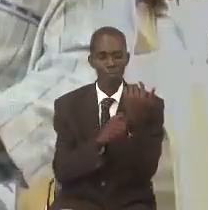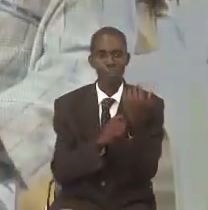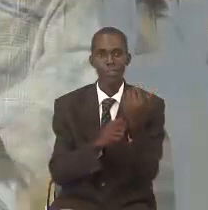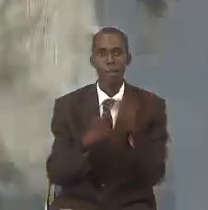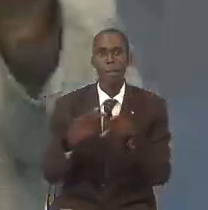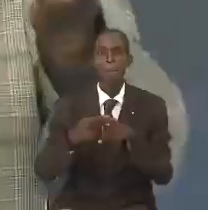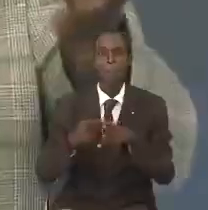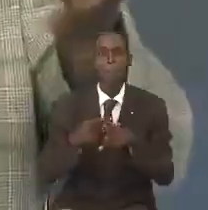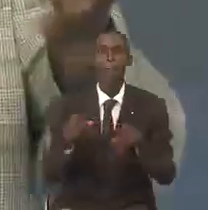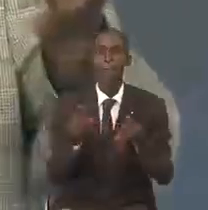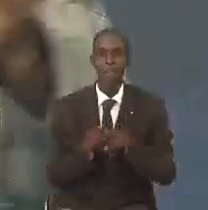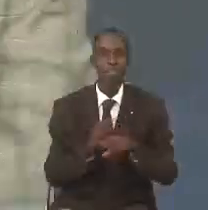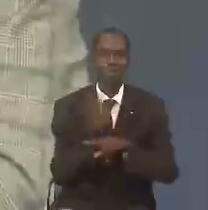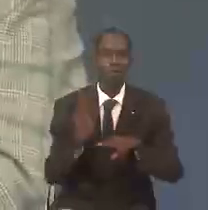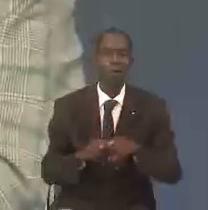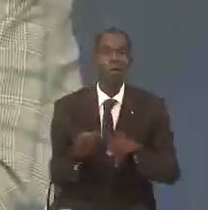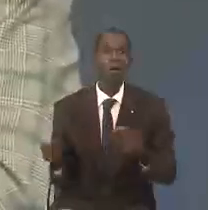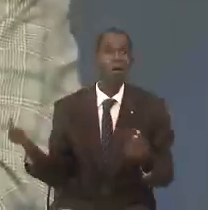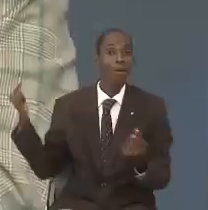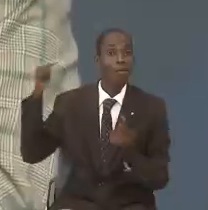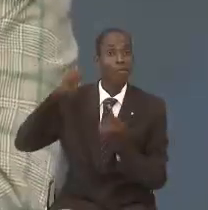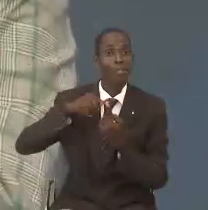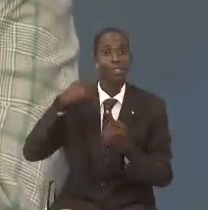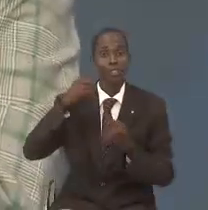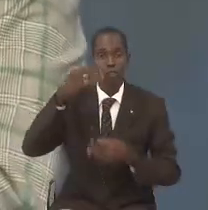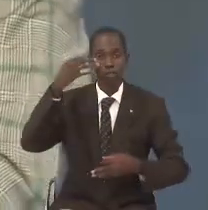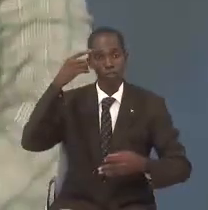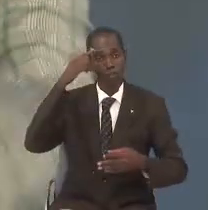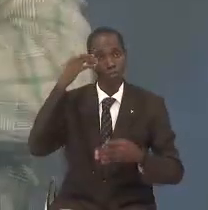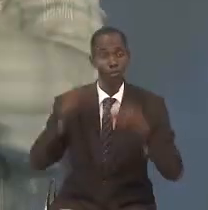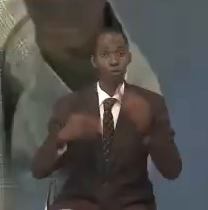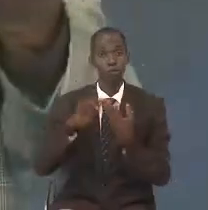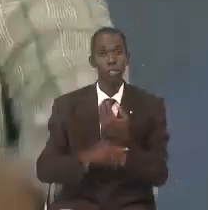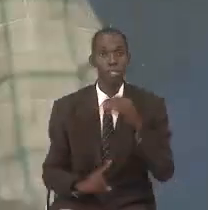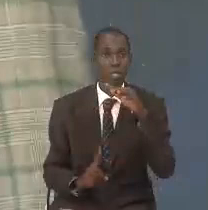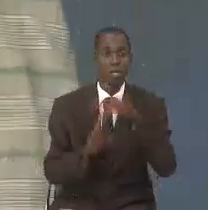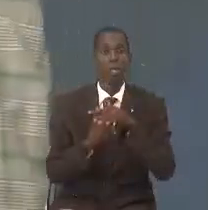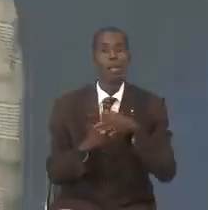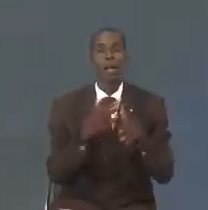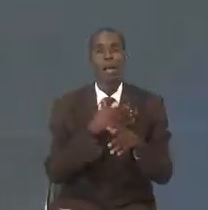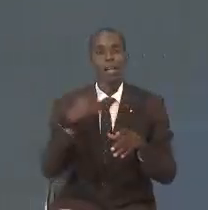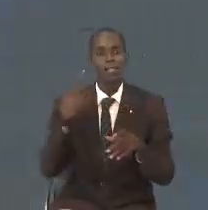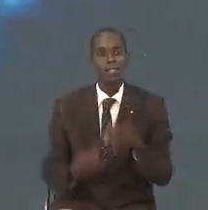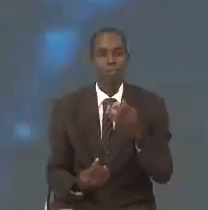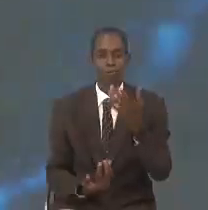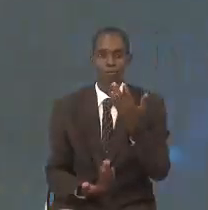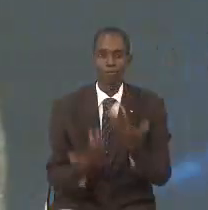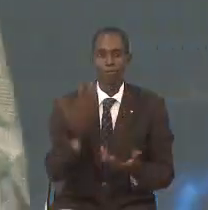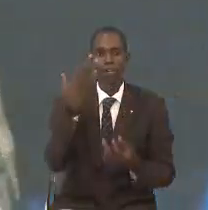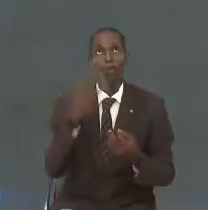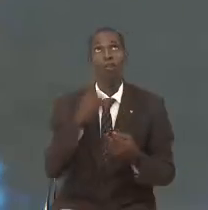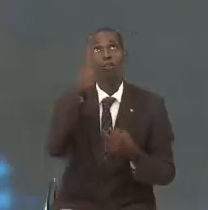as usual, until the judgment came and the fire of God's